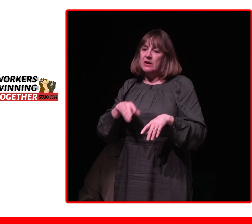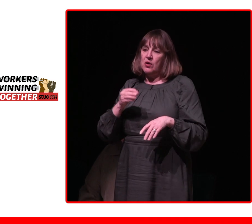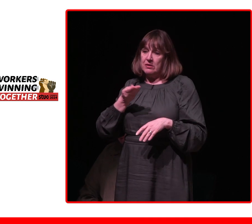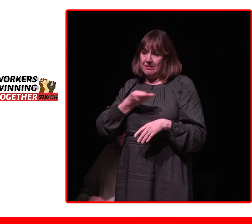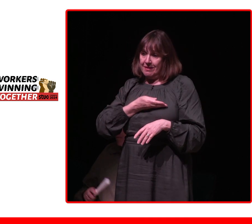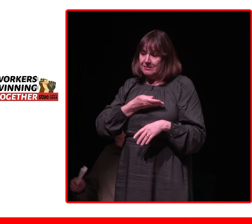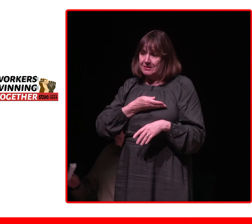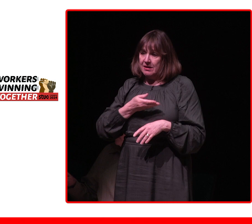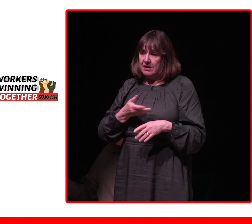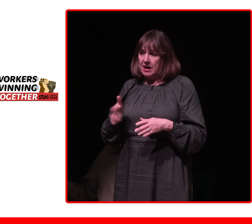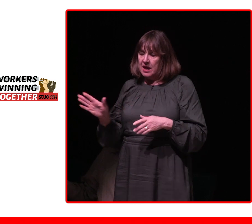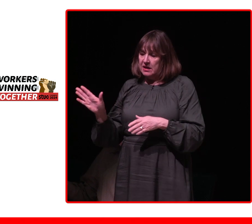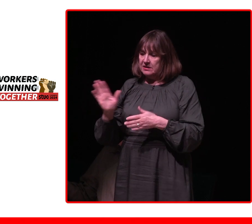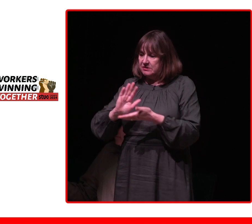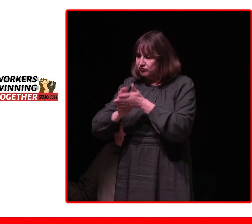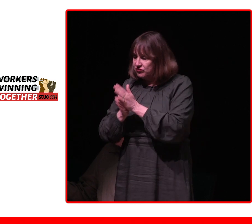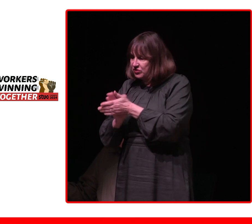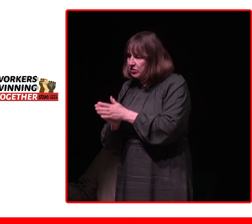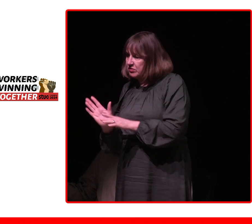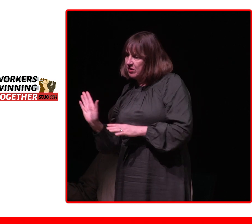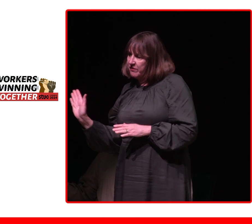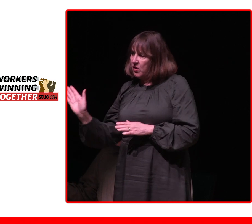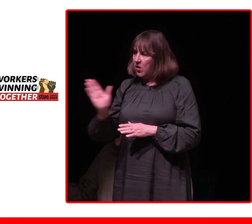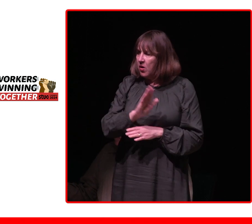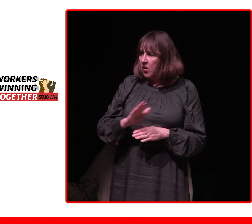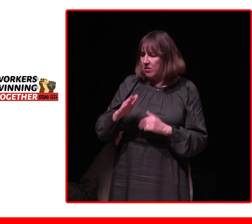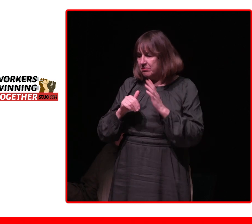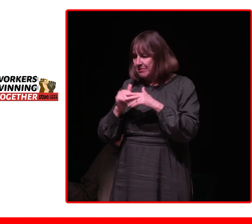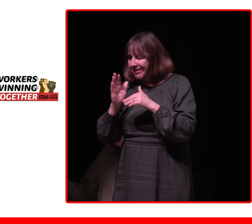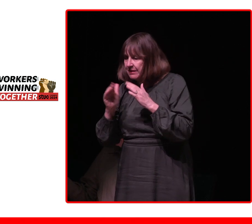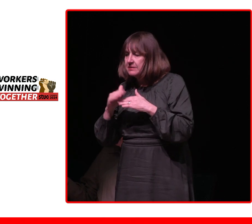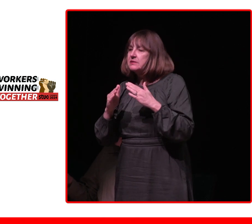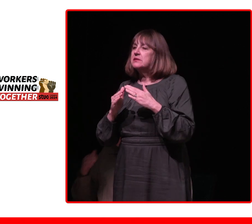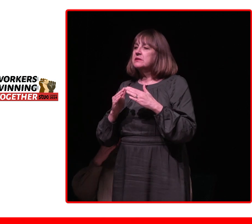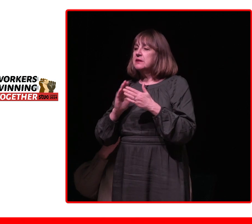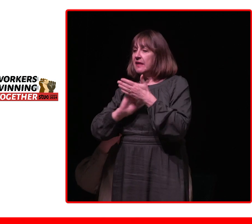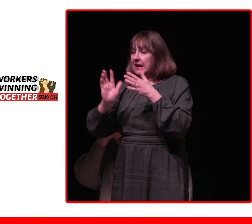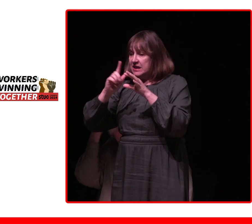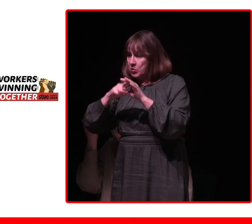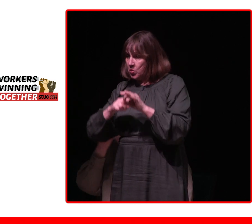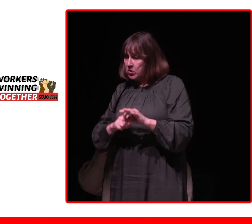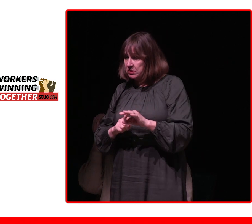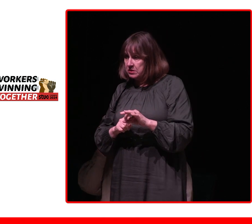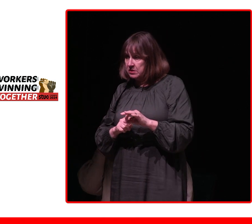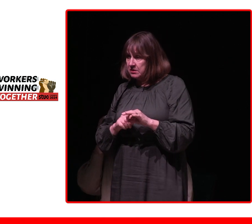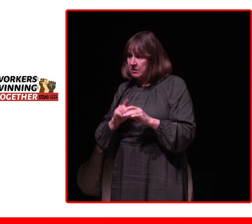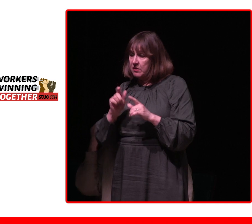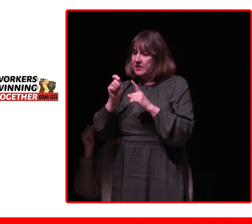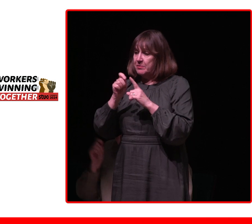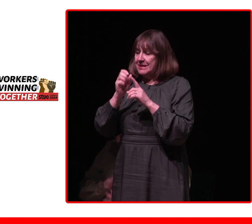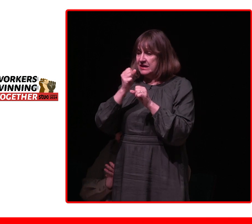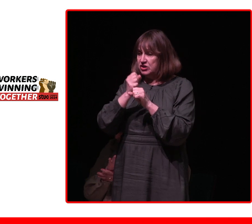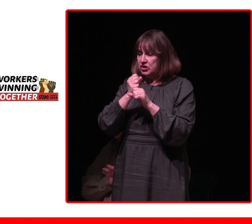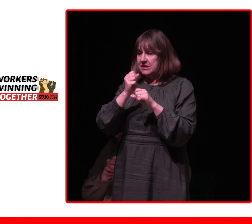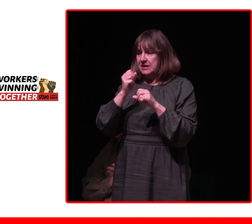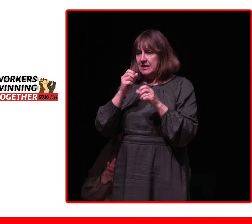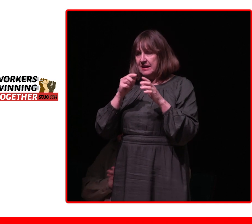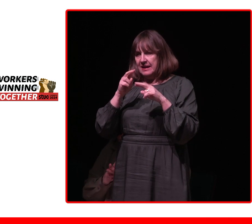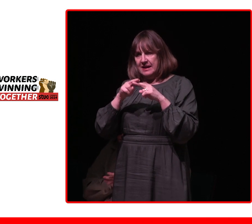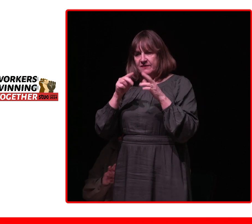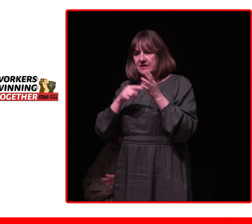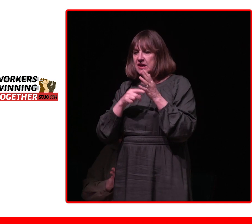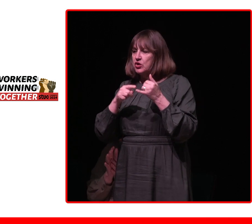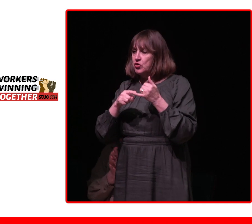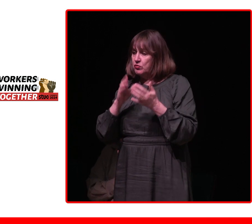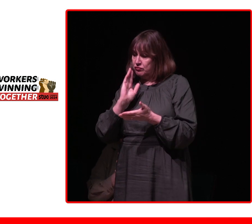destruction of all types of infrastructure, the headquarters of the PGFTU were